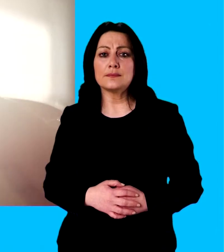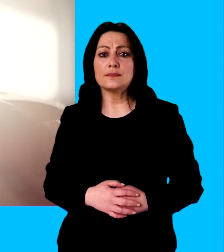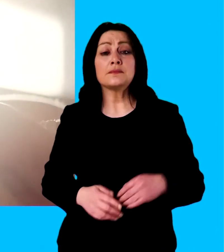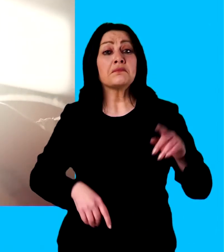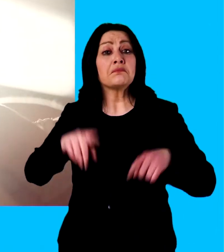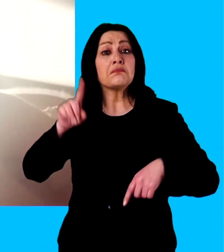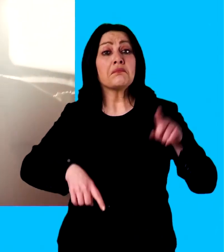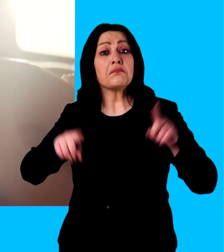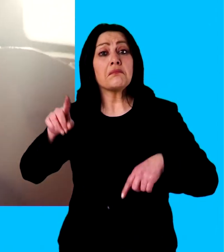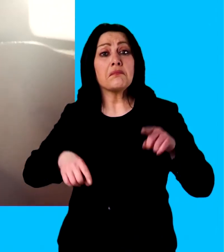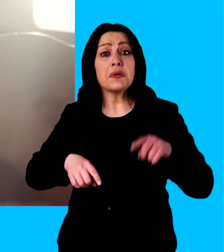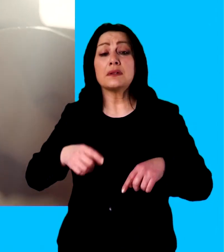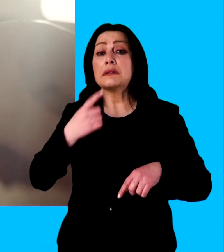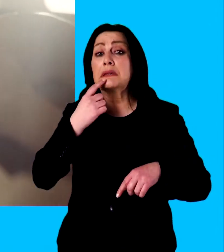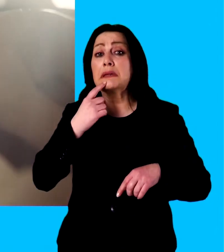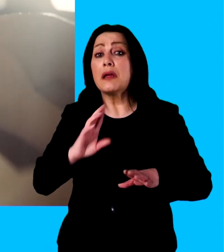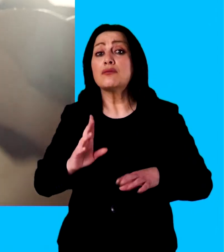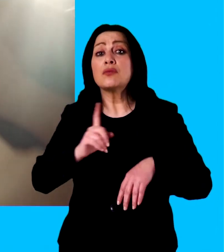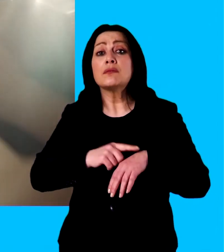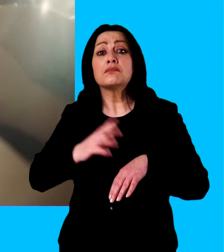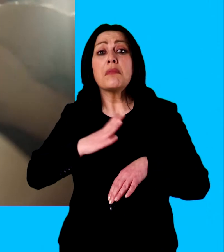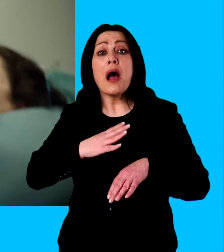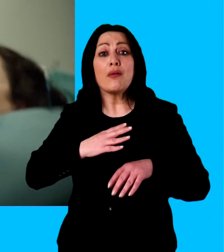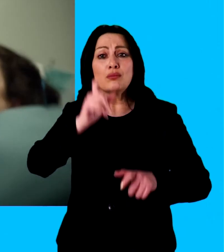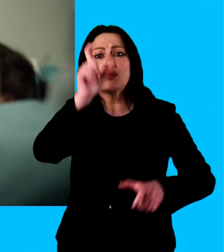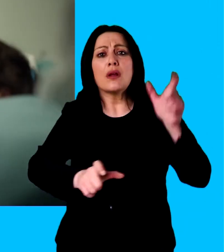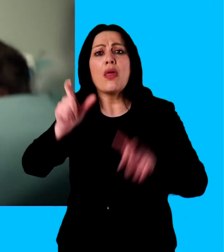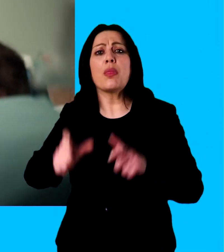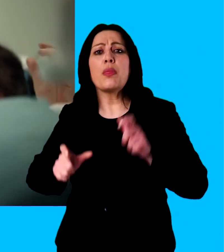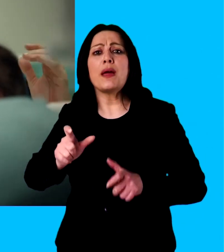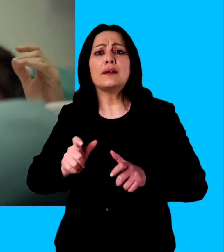Some say that we're born into this world alone.